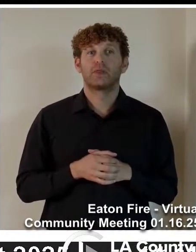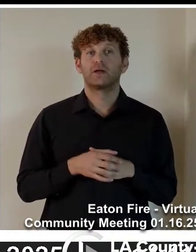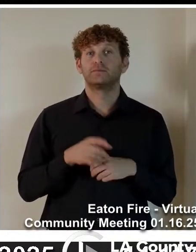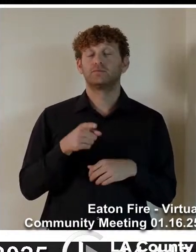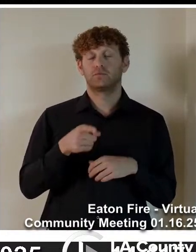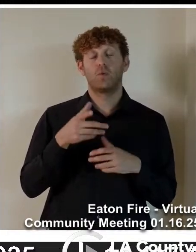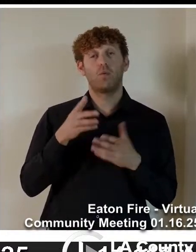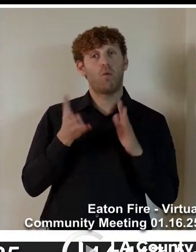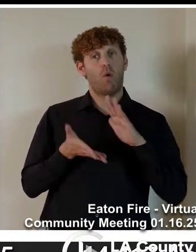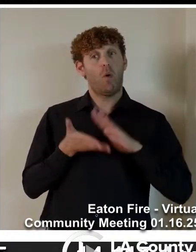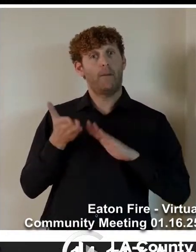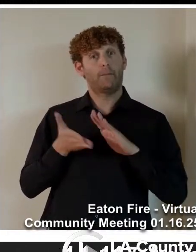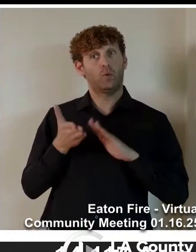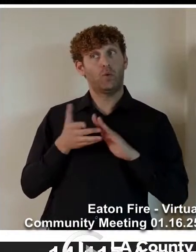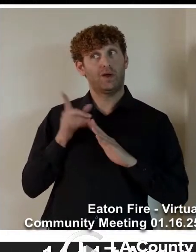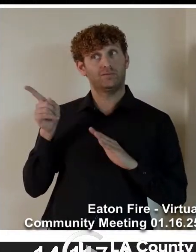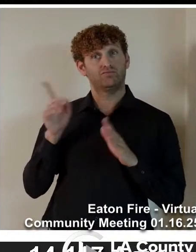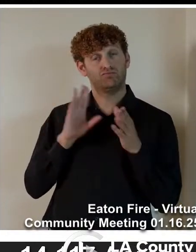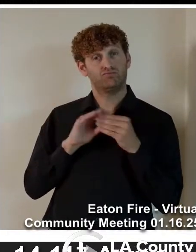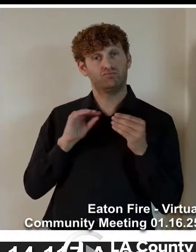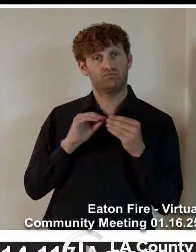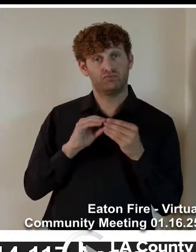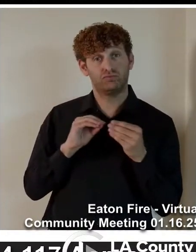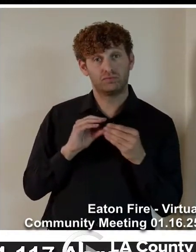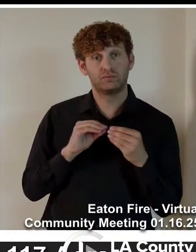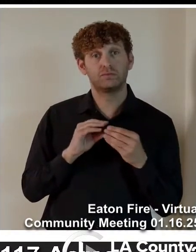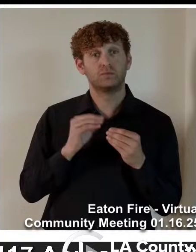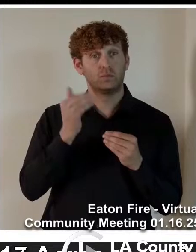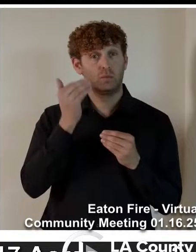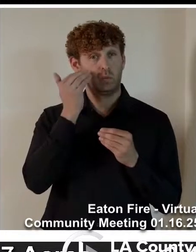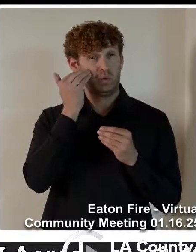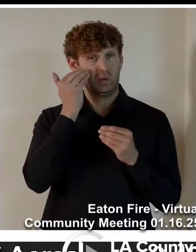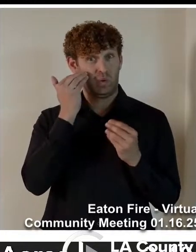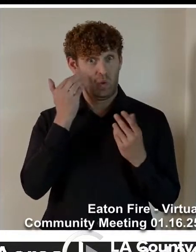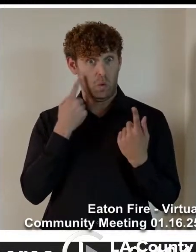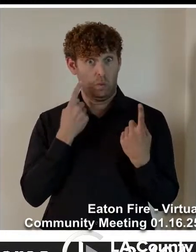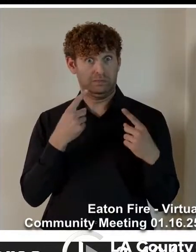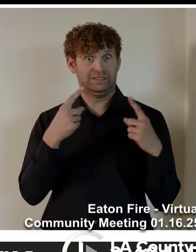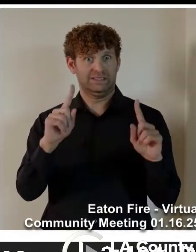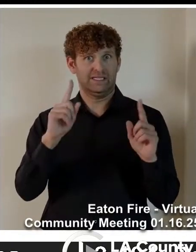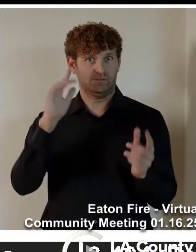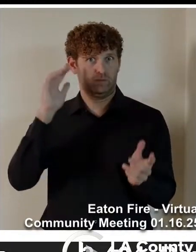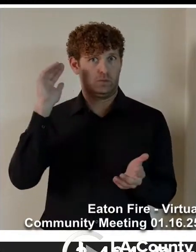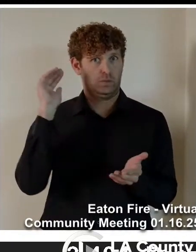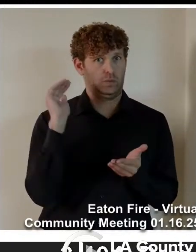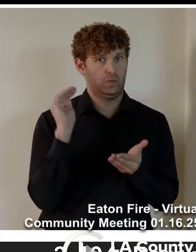operations how successful we've been on the suppression side, and we plan on continuing.